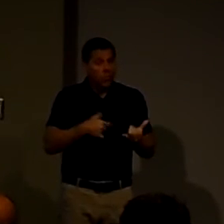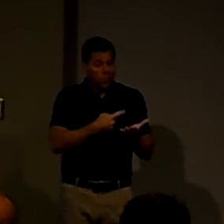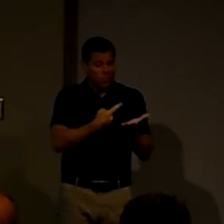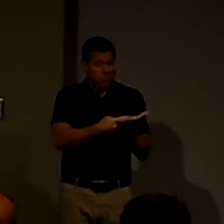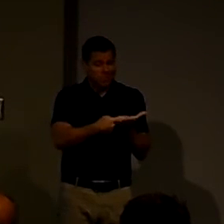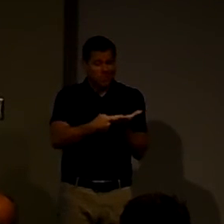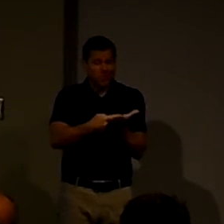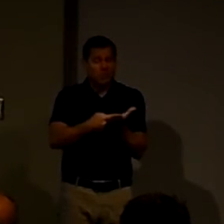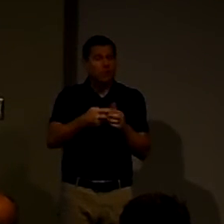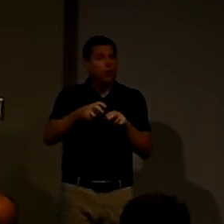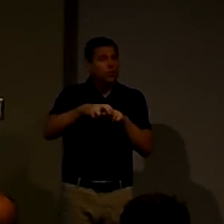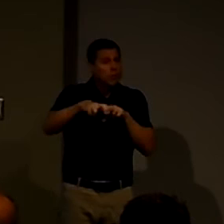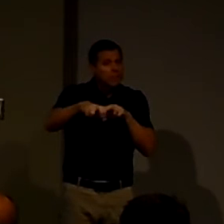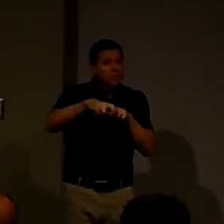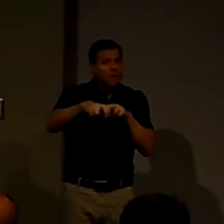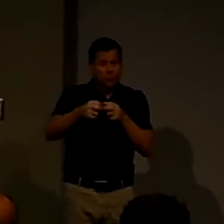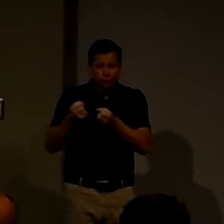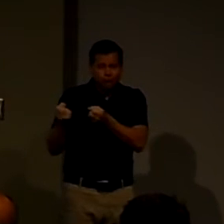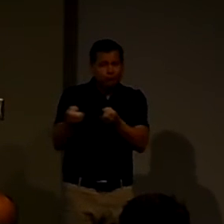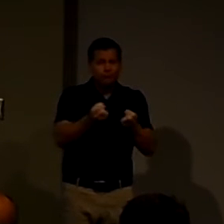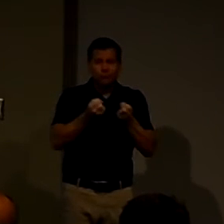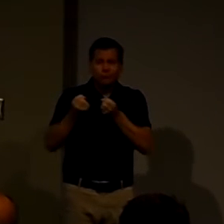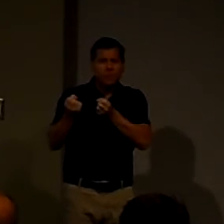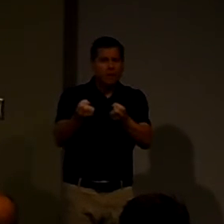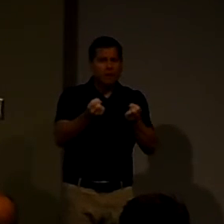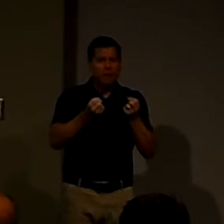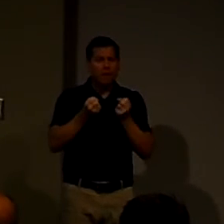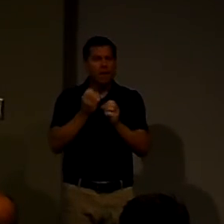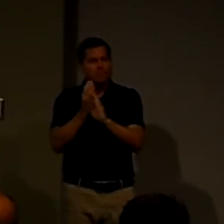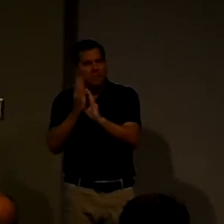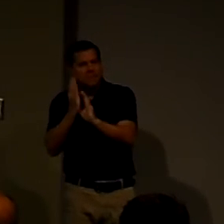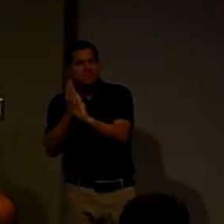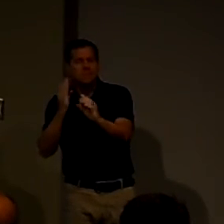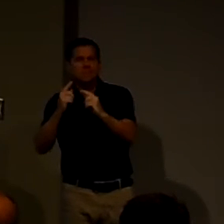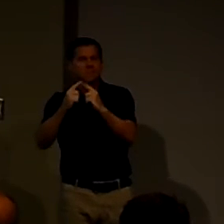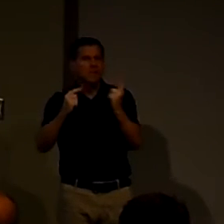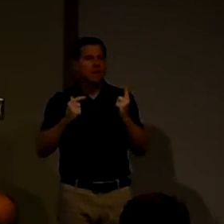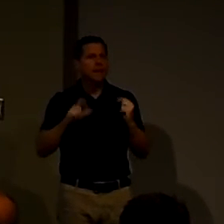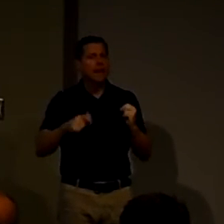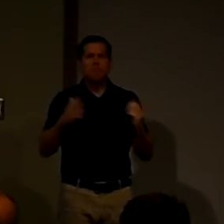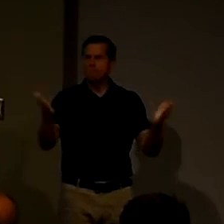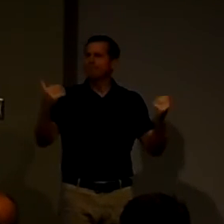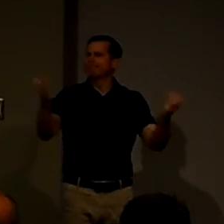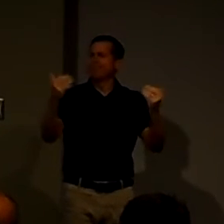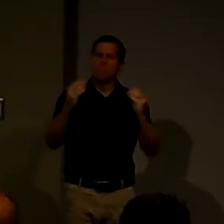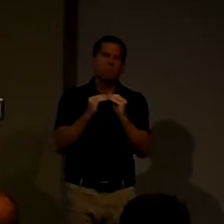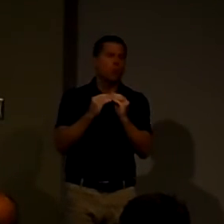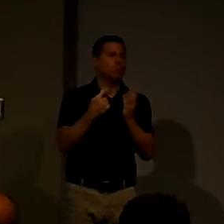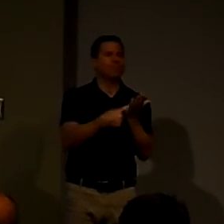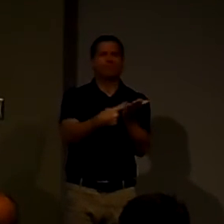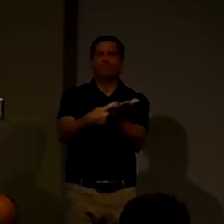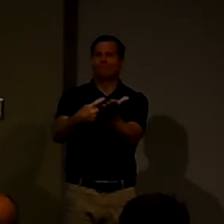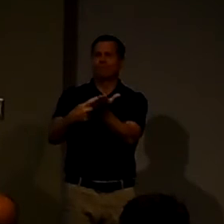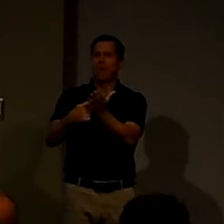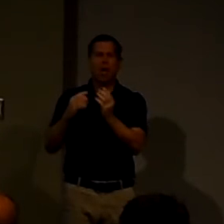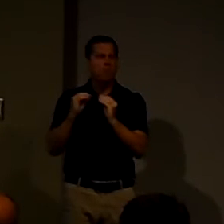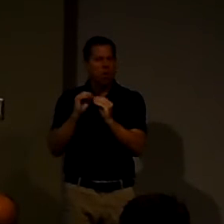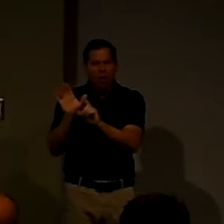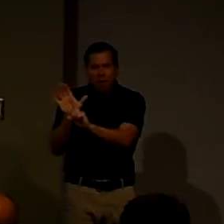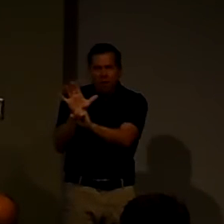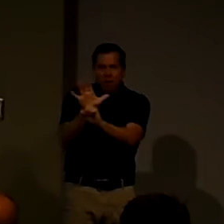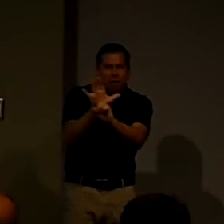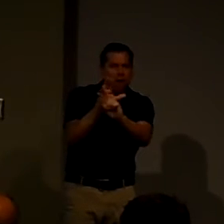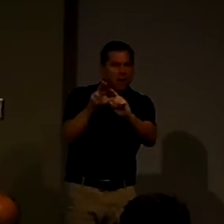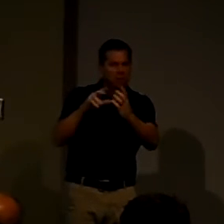discuss transportation more. We need to discuss transportation more loudly. we need to have more studies done. I am